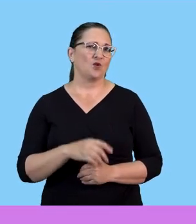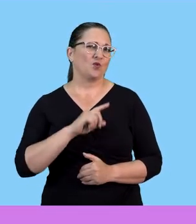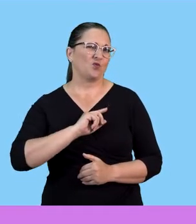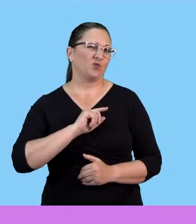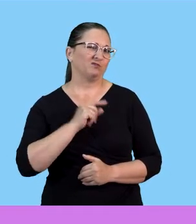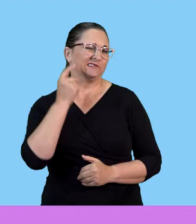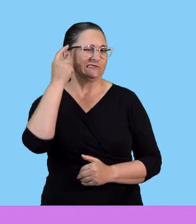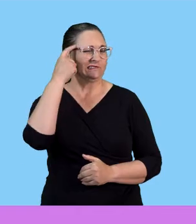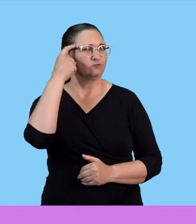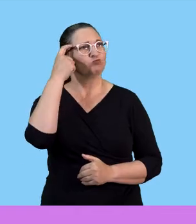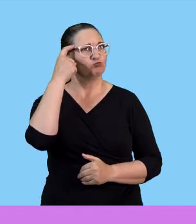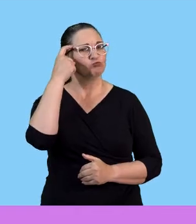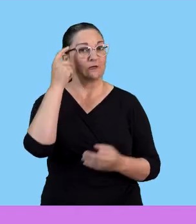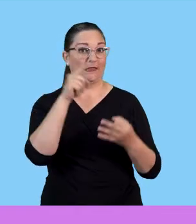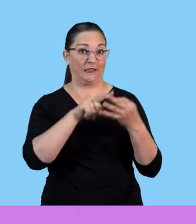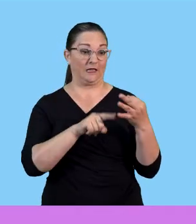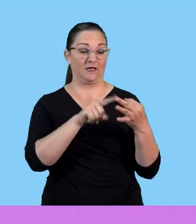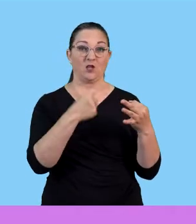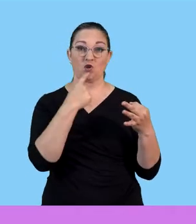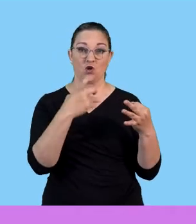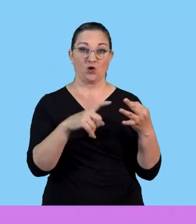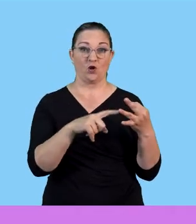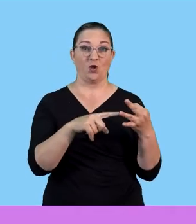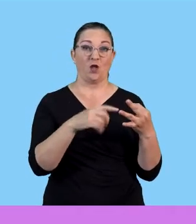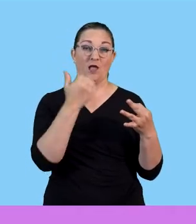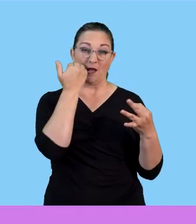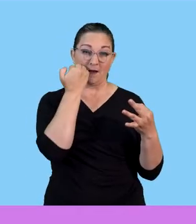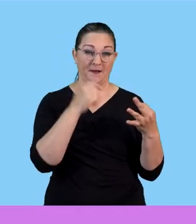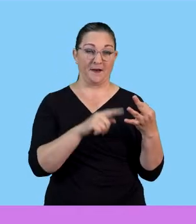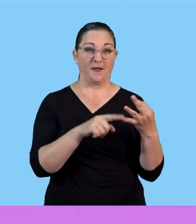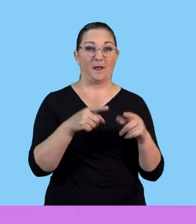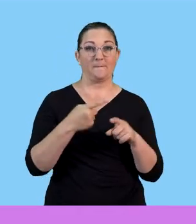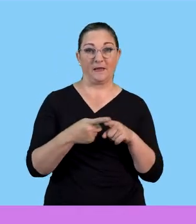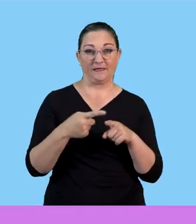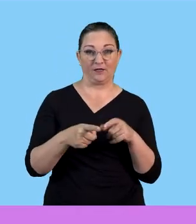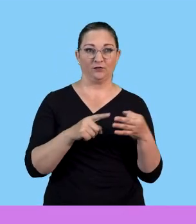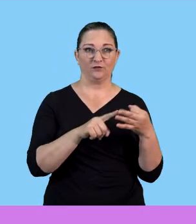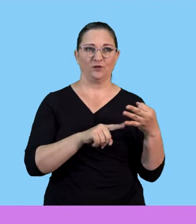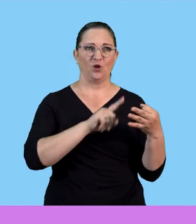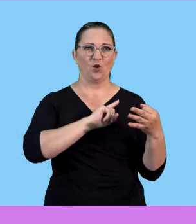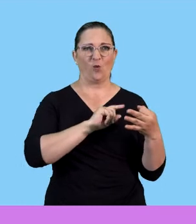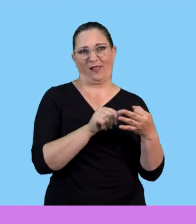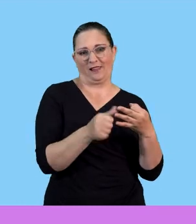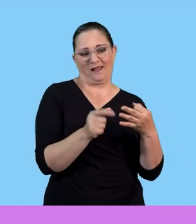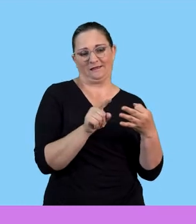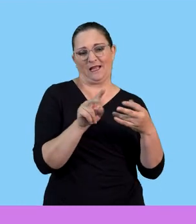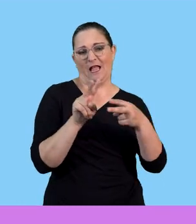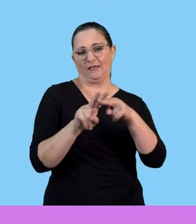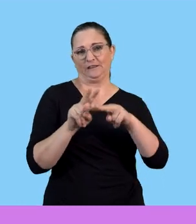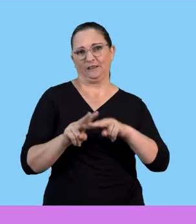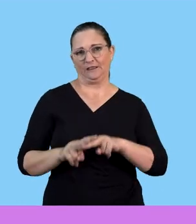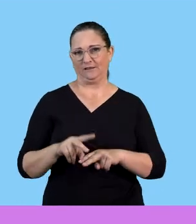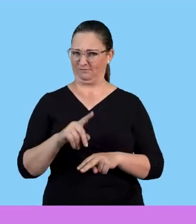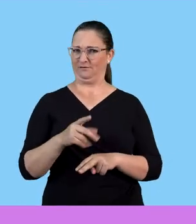Why do you think 3 items, tomatoes, lemons, and potatoes, have hashtags next to